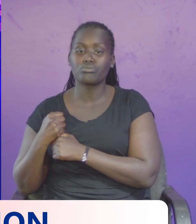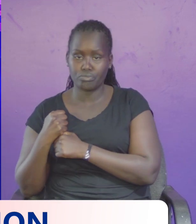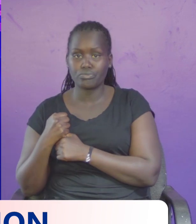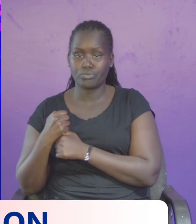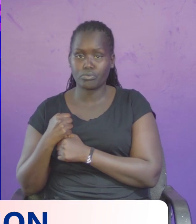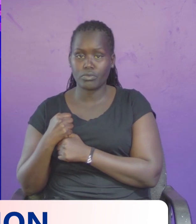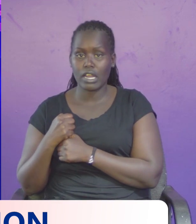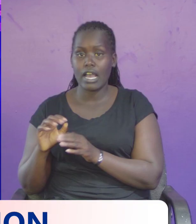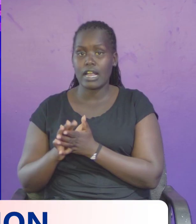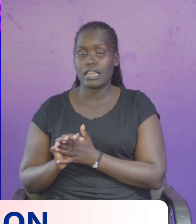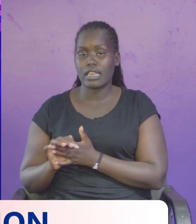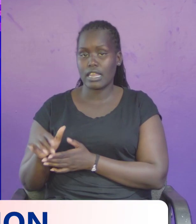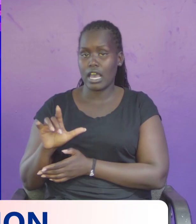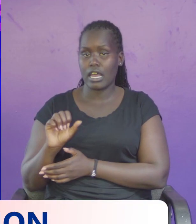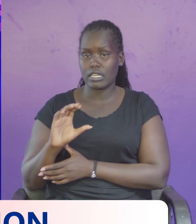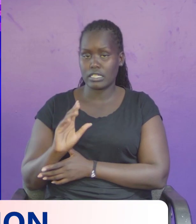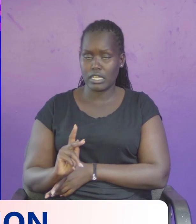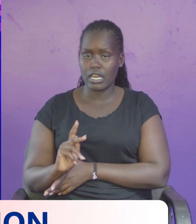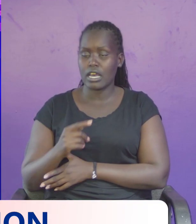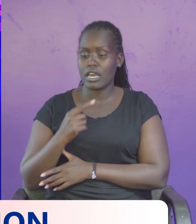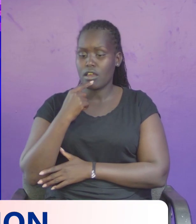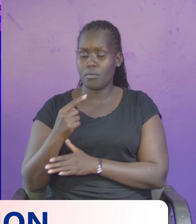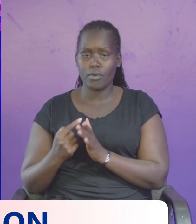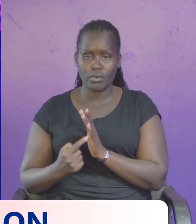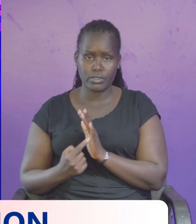civil society, I'm telling you,